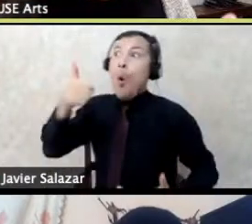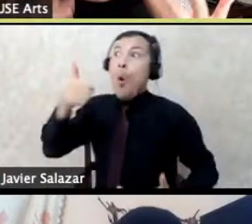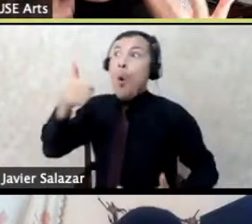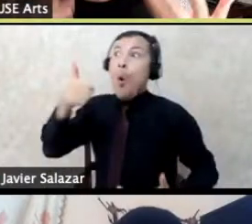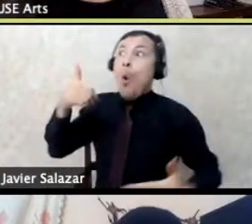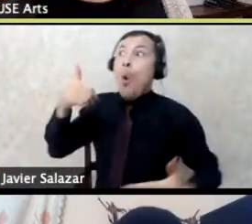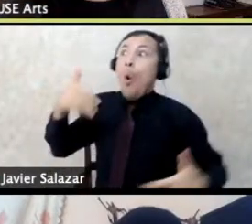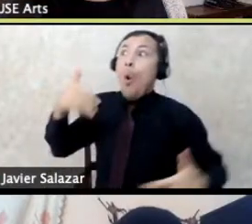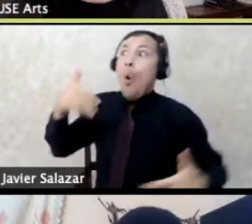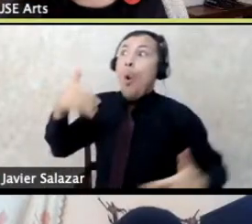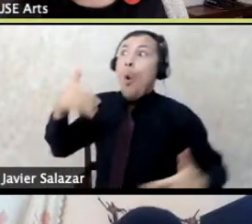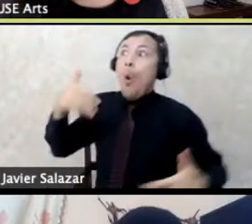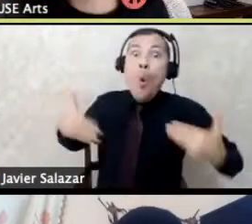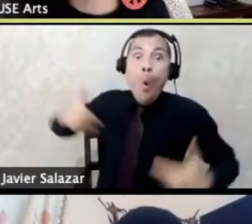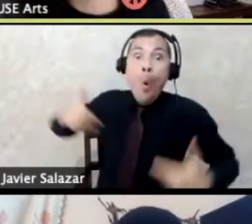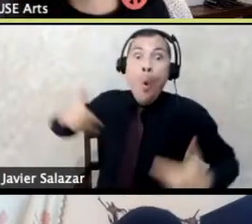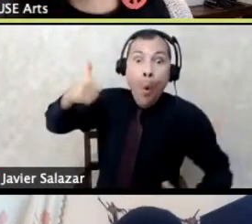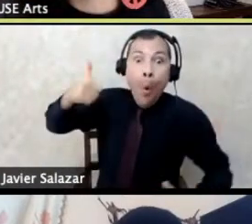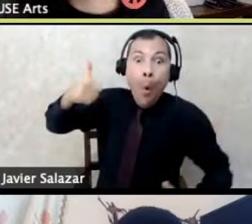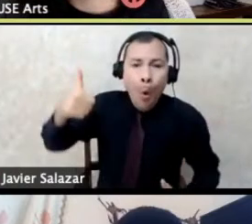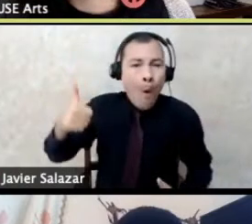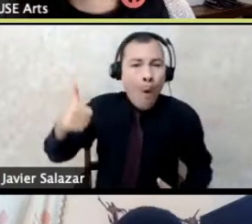importante.